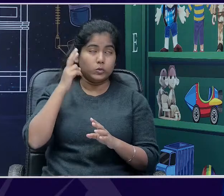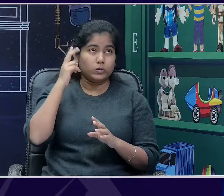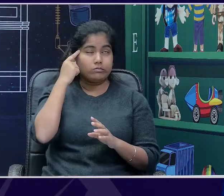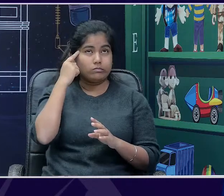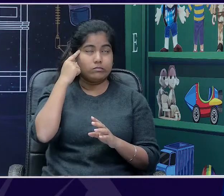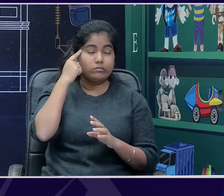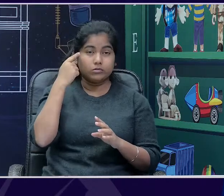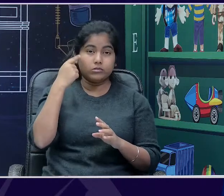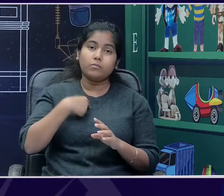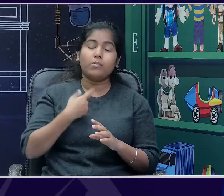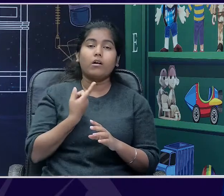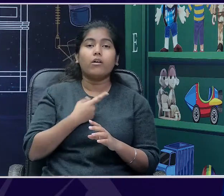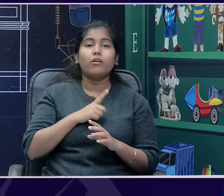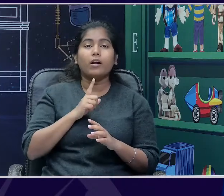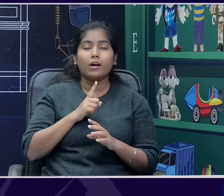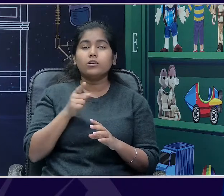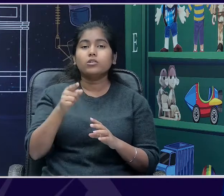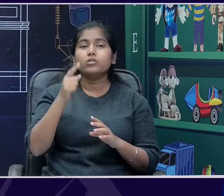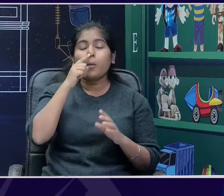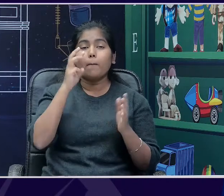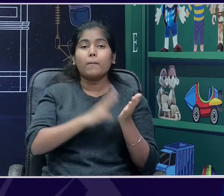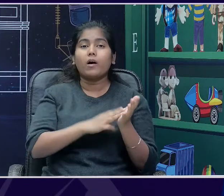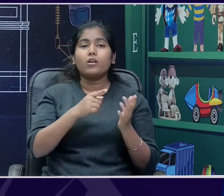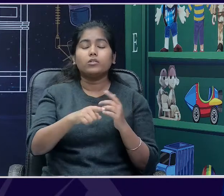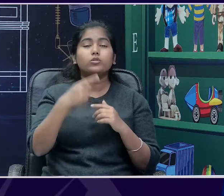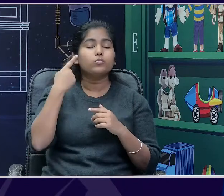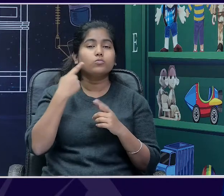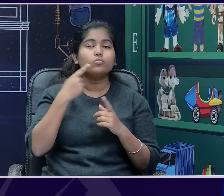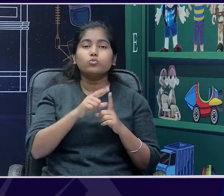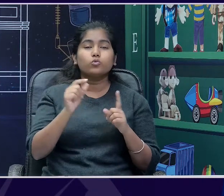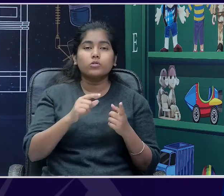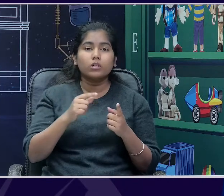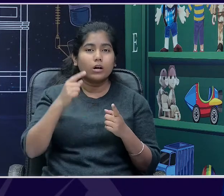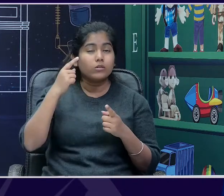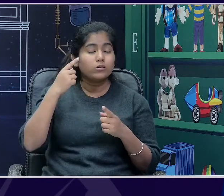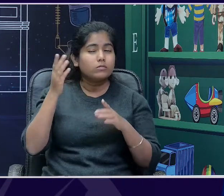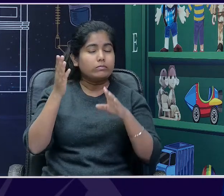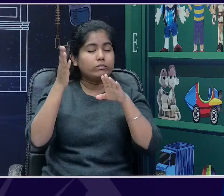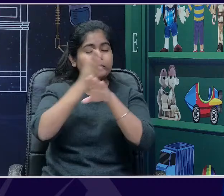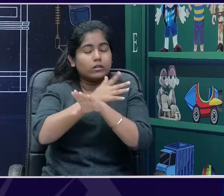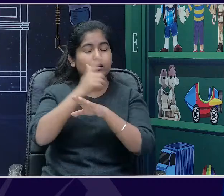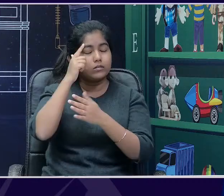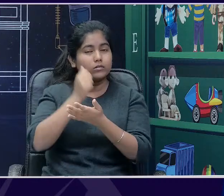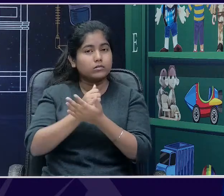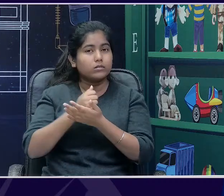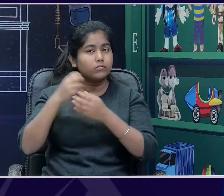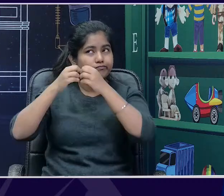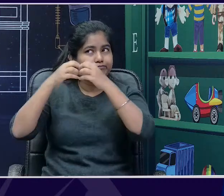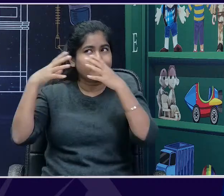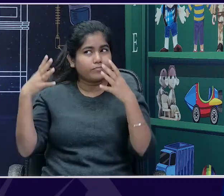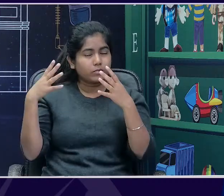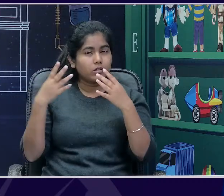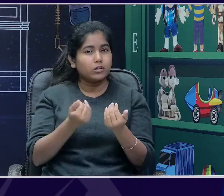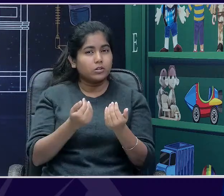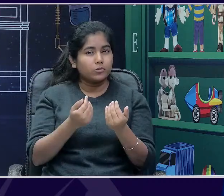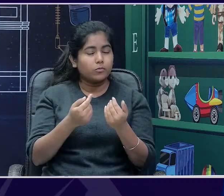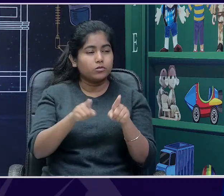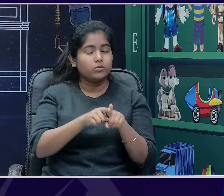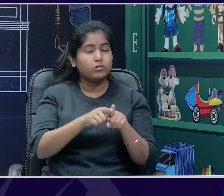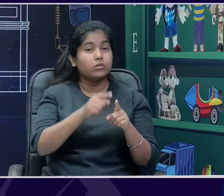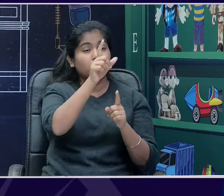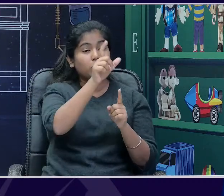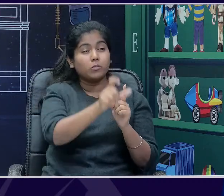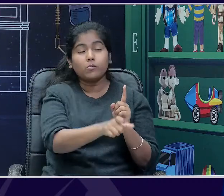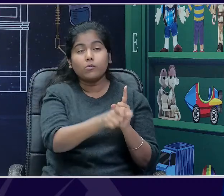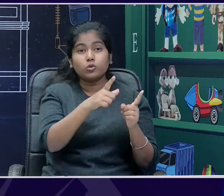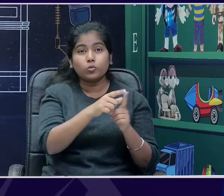do? She assumed, and she was very definite that he is a Monster. criminal.